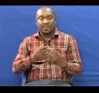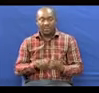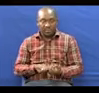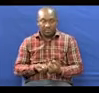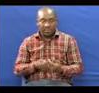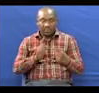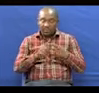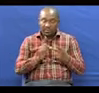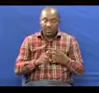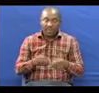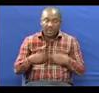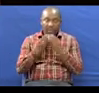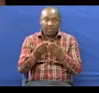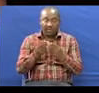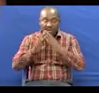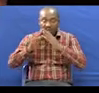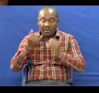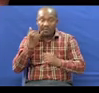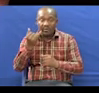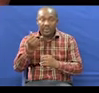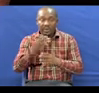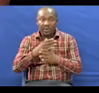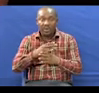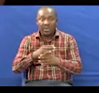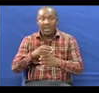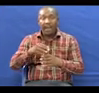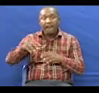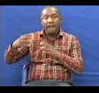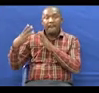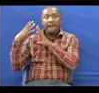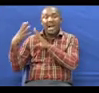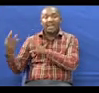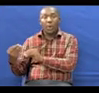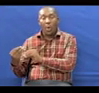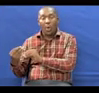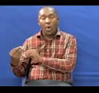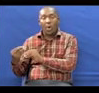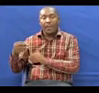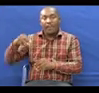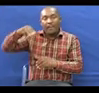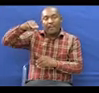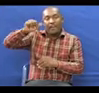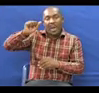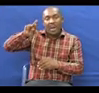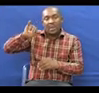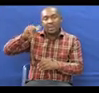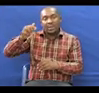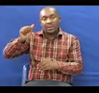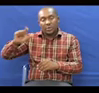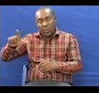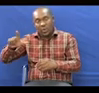population structures, it can provide information concerning with the marital status. Here we are highly talking